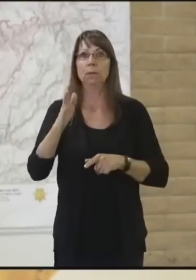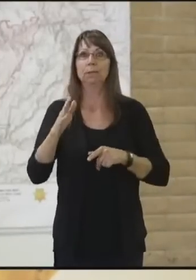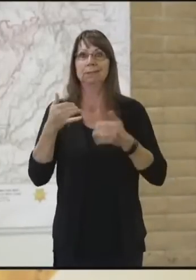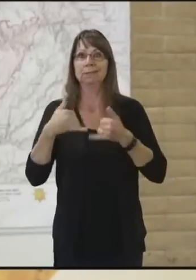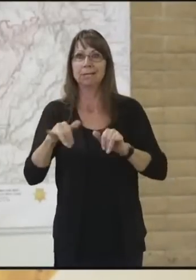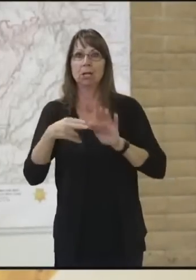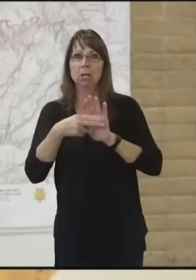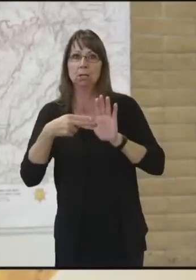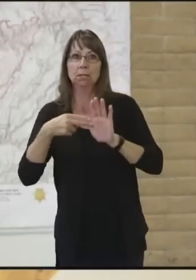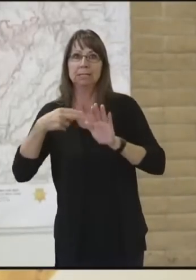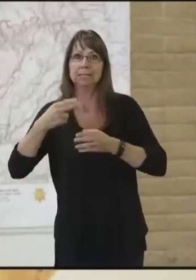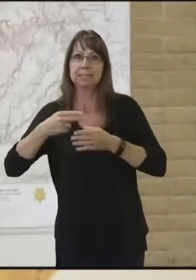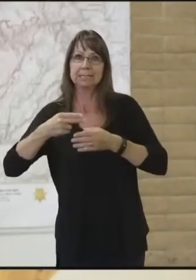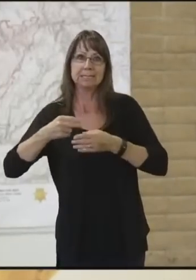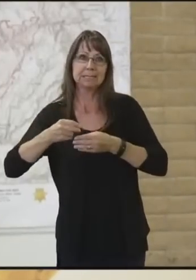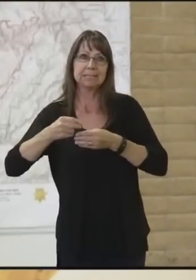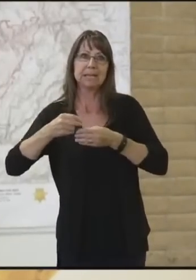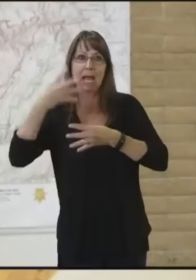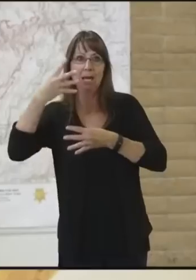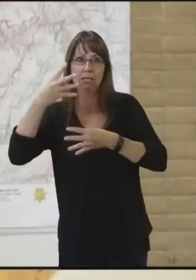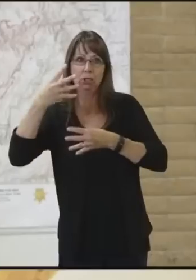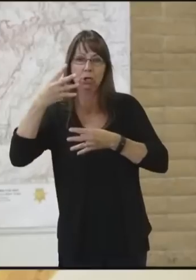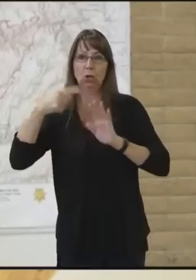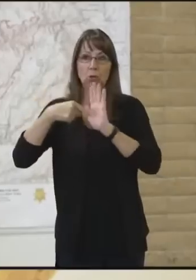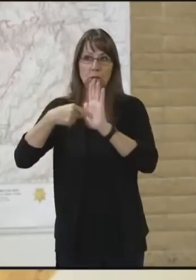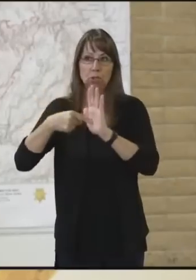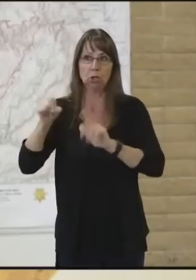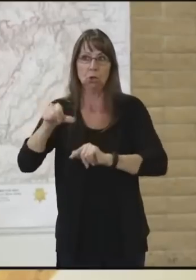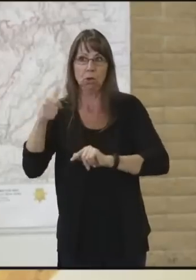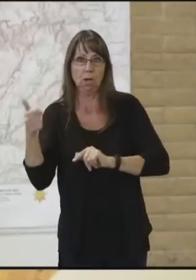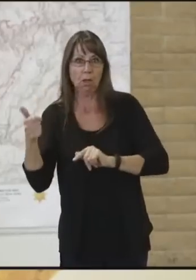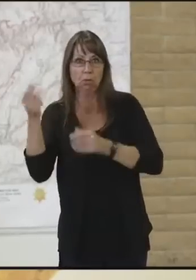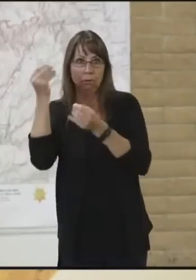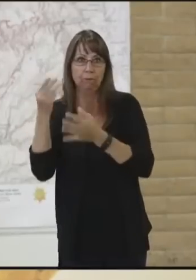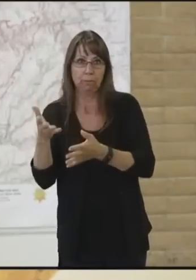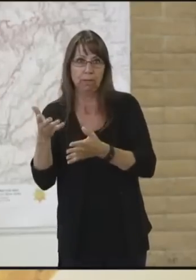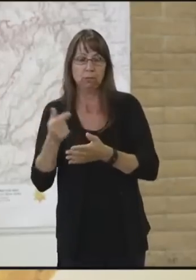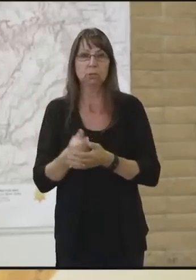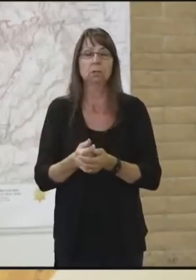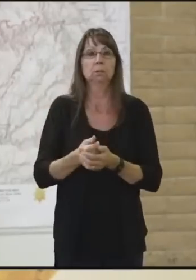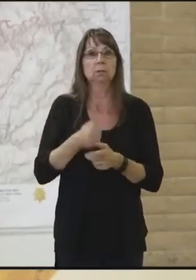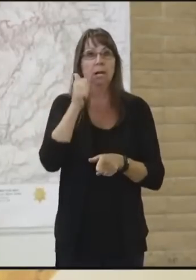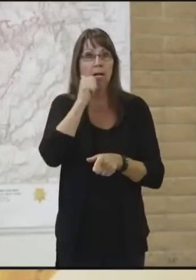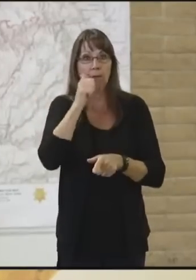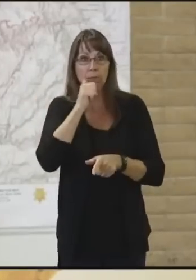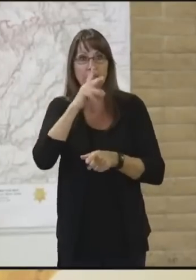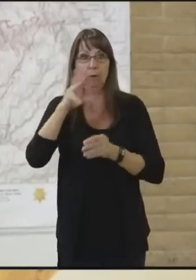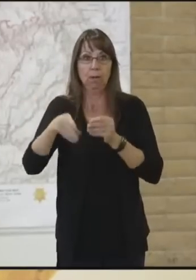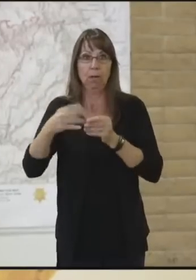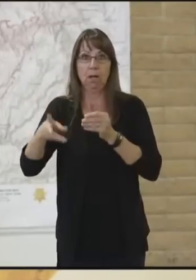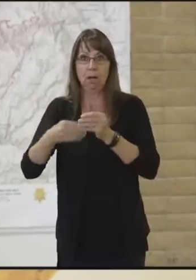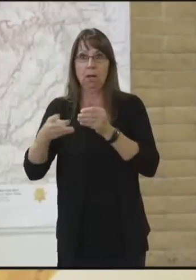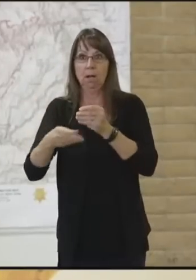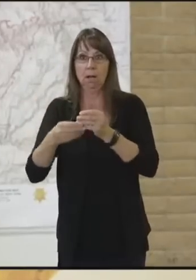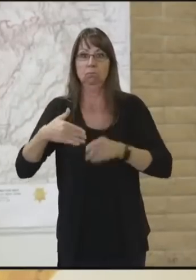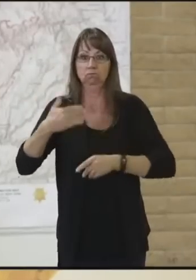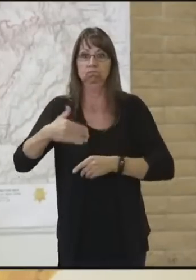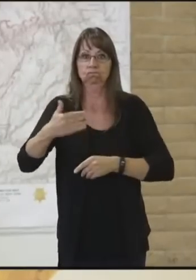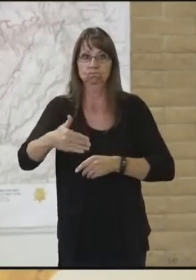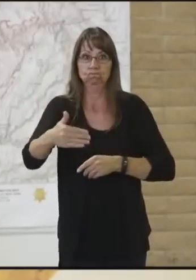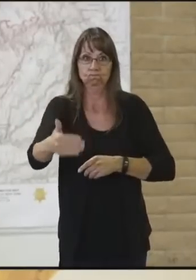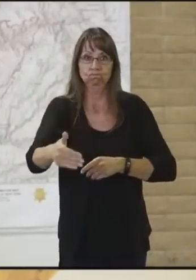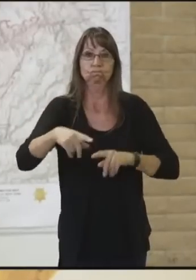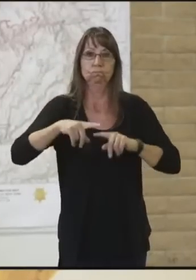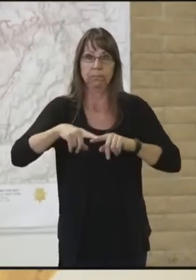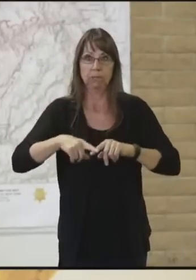information. I encourage you to look at that, and as the days go on, we'll add stuff to that. based on the stuff that we find out and the stuff